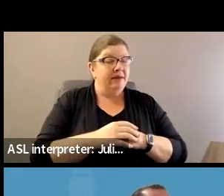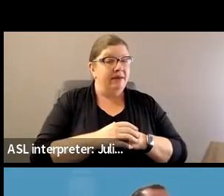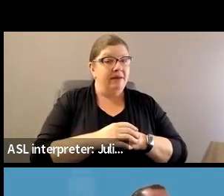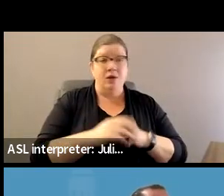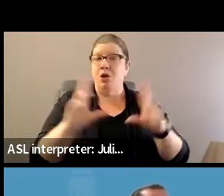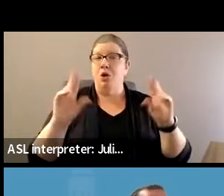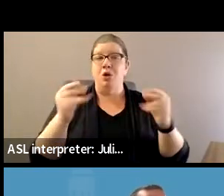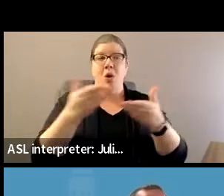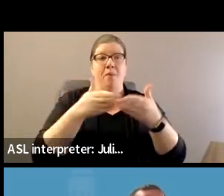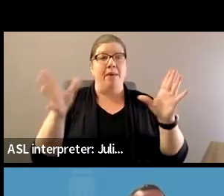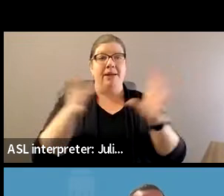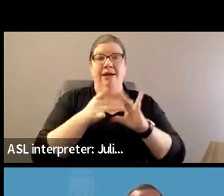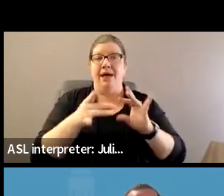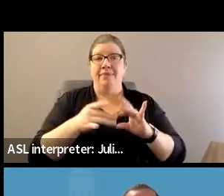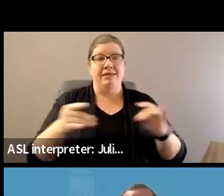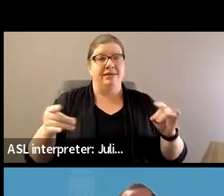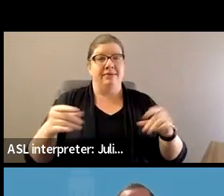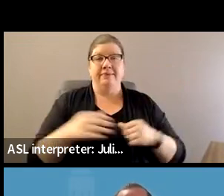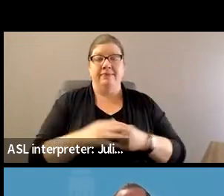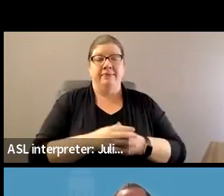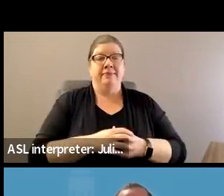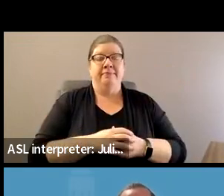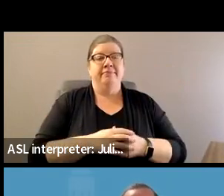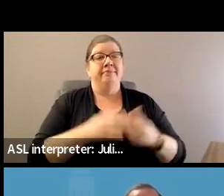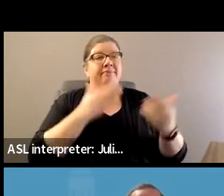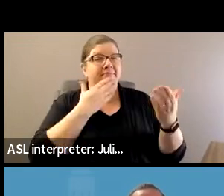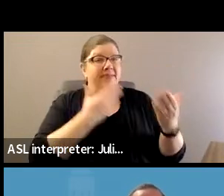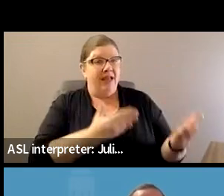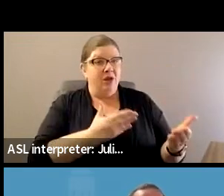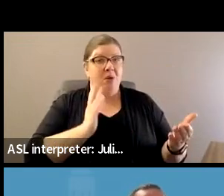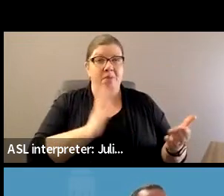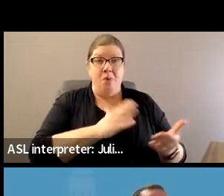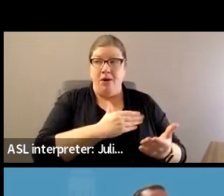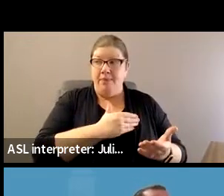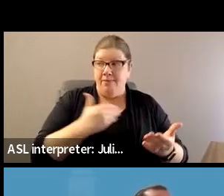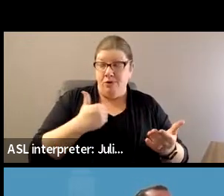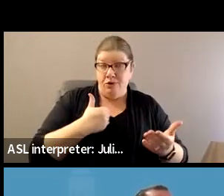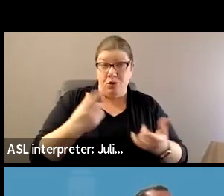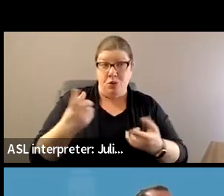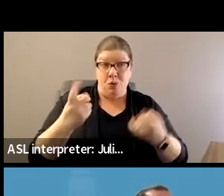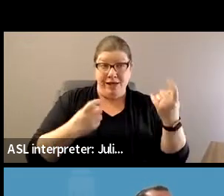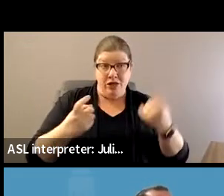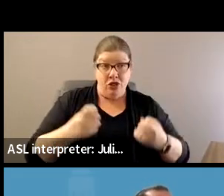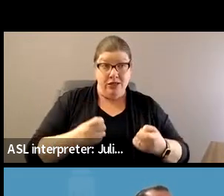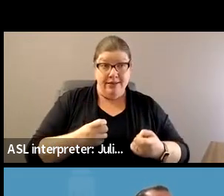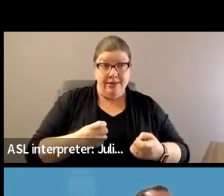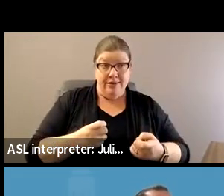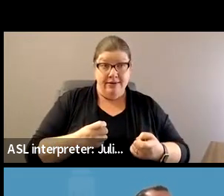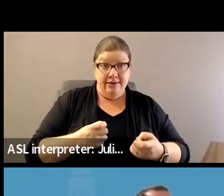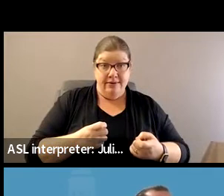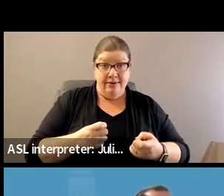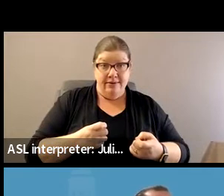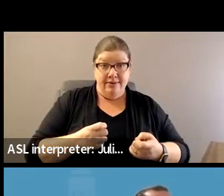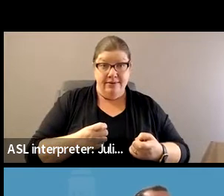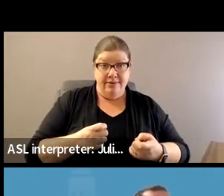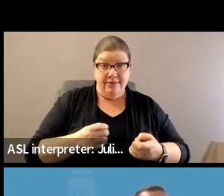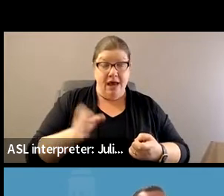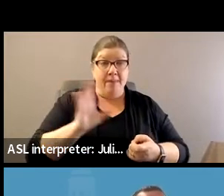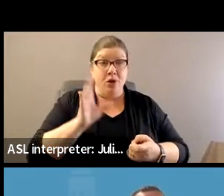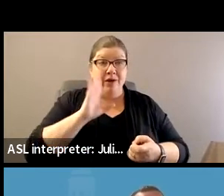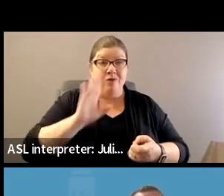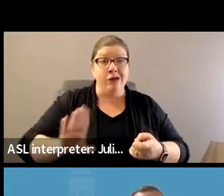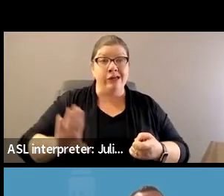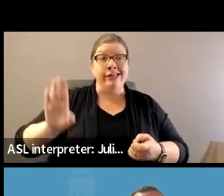No public comment on this item. Okay, thank you. Board members, questions? I'm looking for the little raised